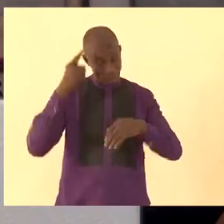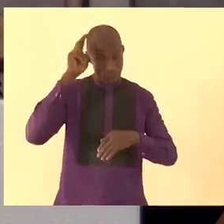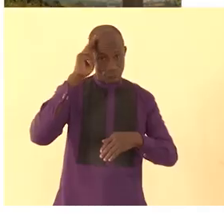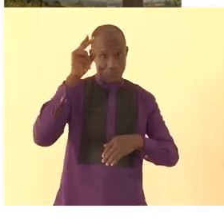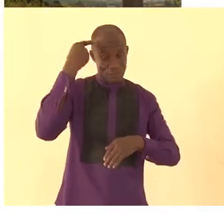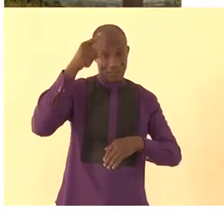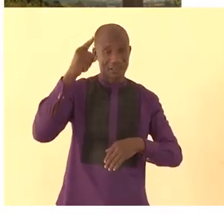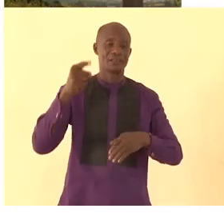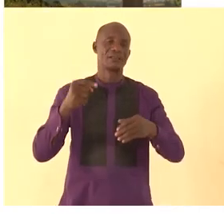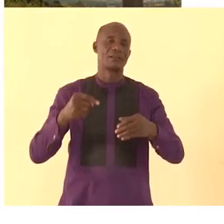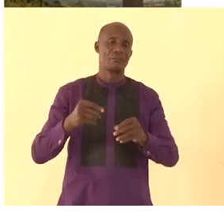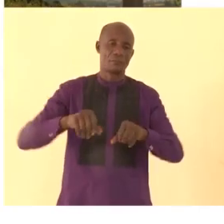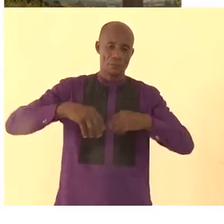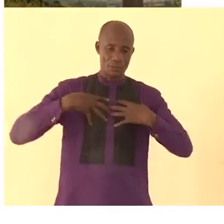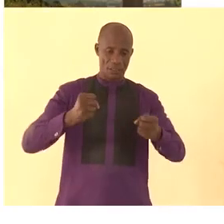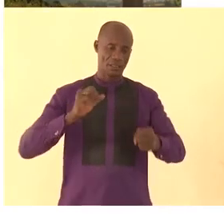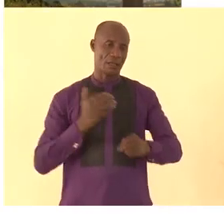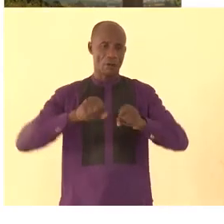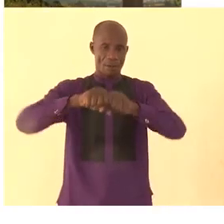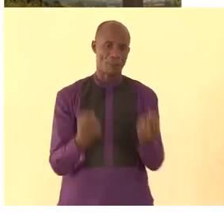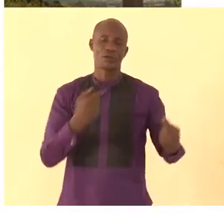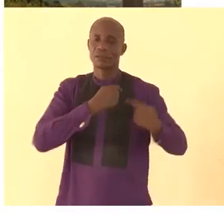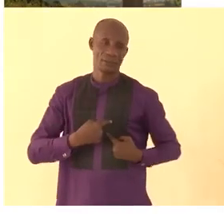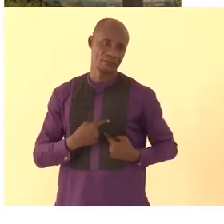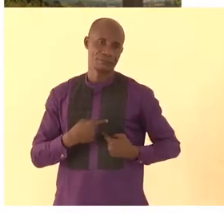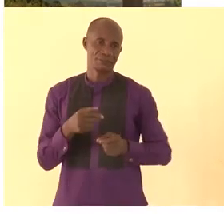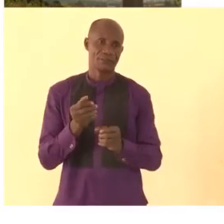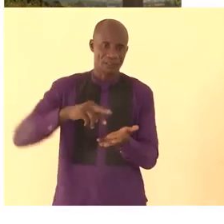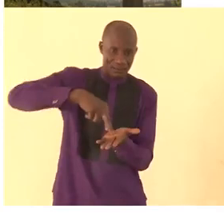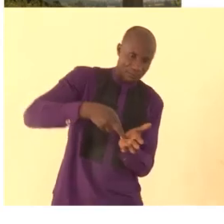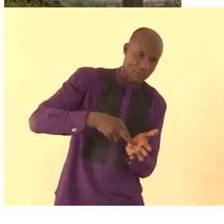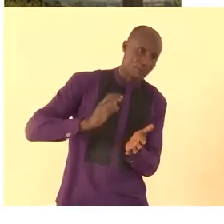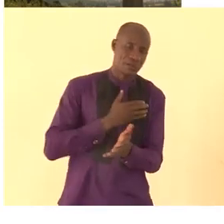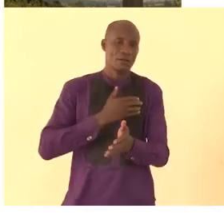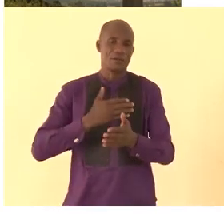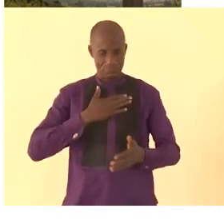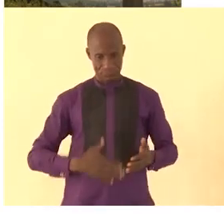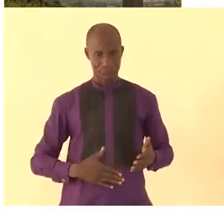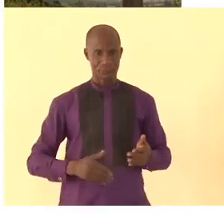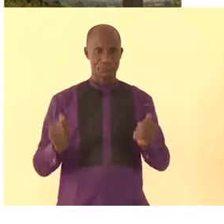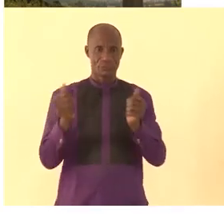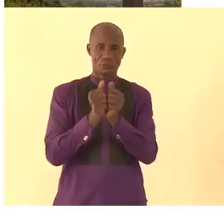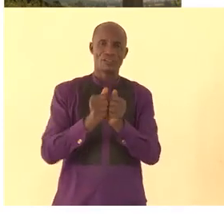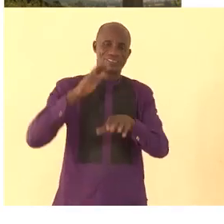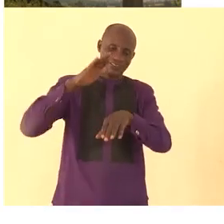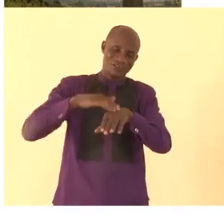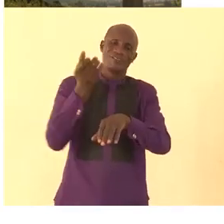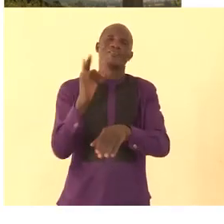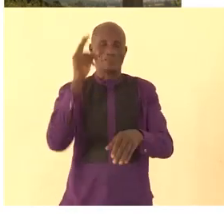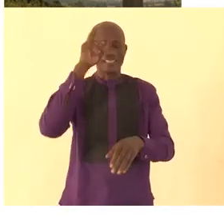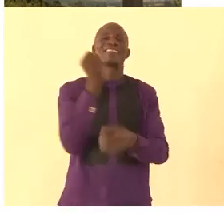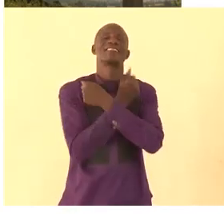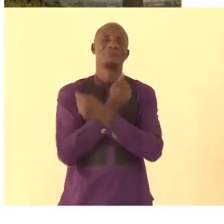he heals our broken hearts and mends our bruised bodies with the touch of his